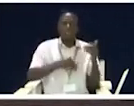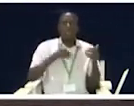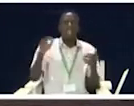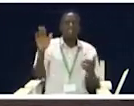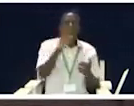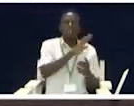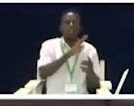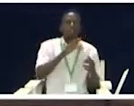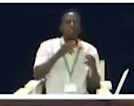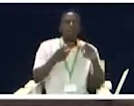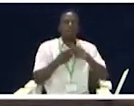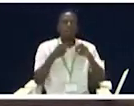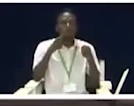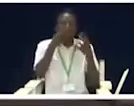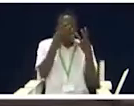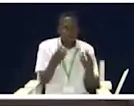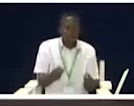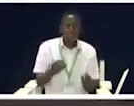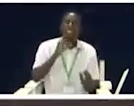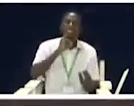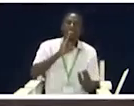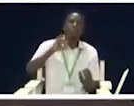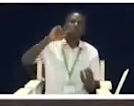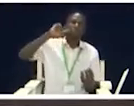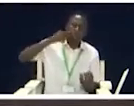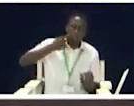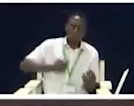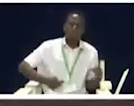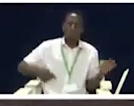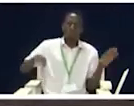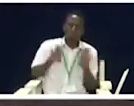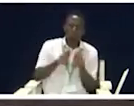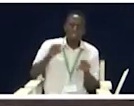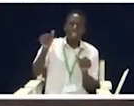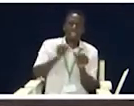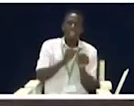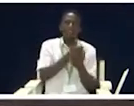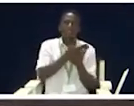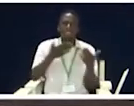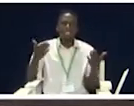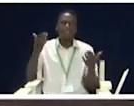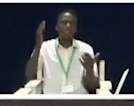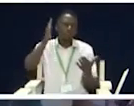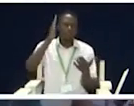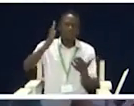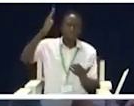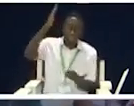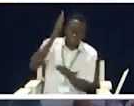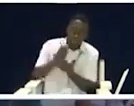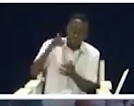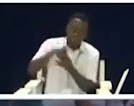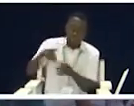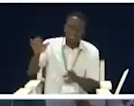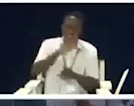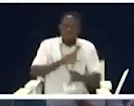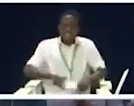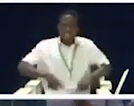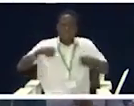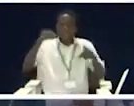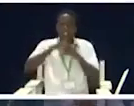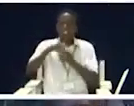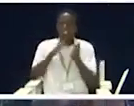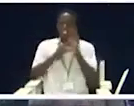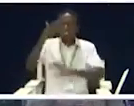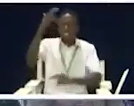this evening, barrenness, bitterness, and everything ugly will cease in your life in the name of Jesus.